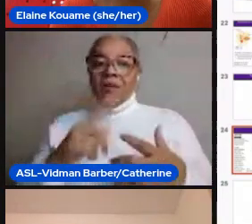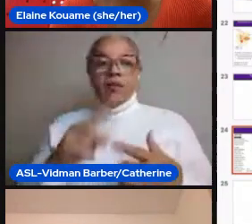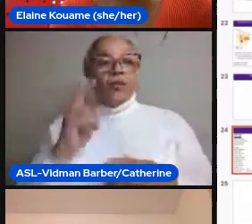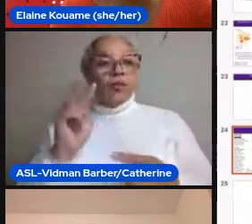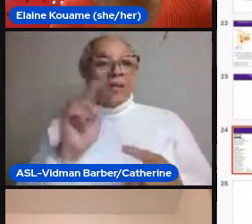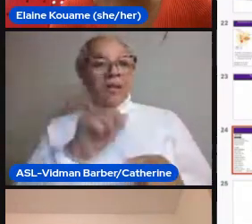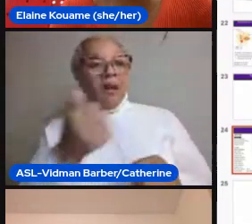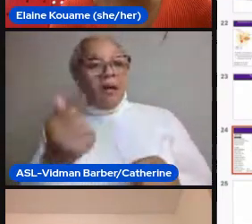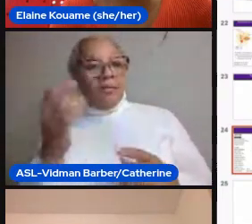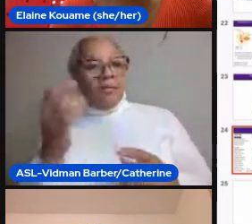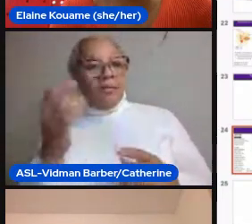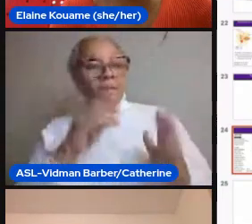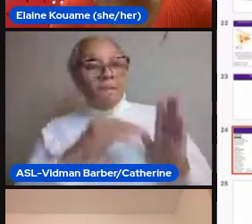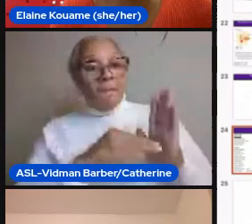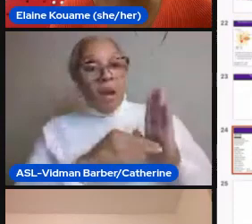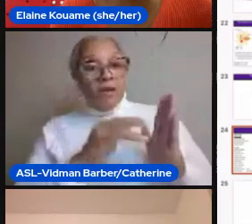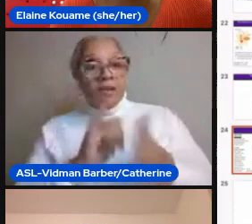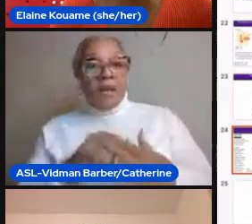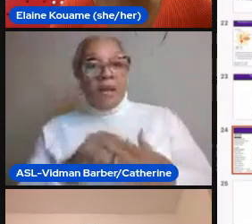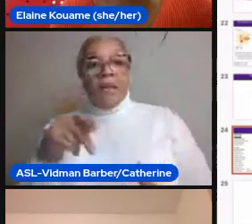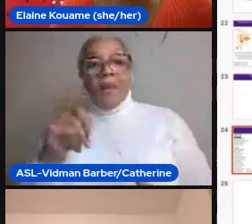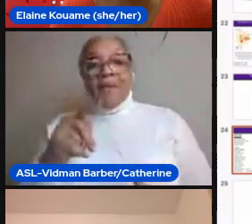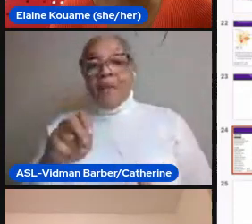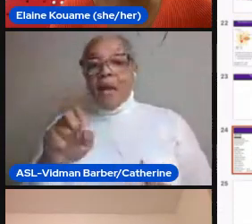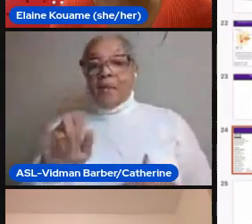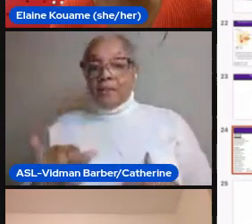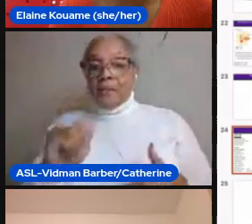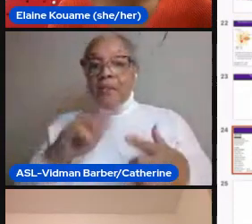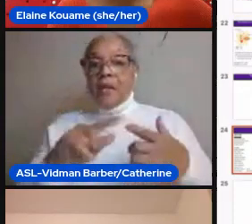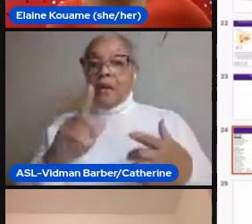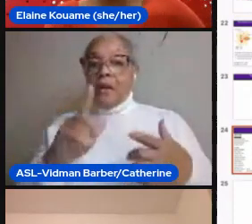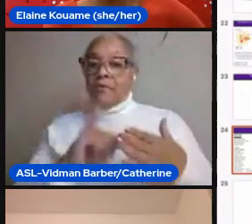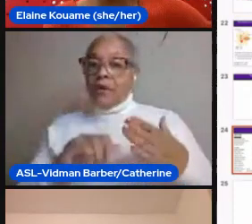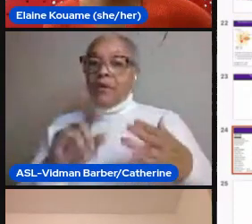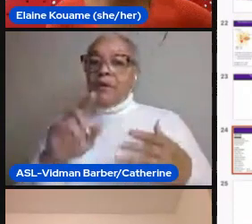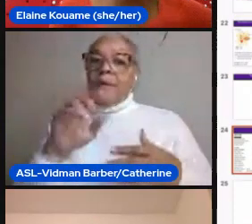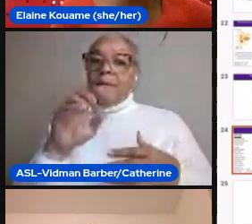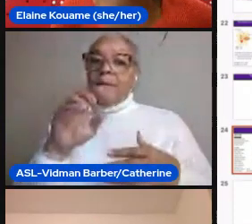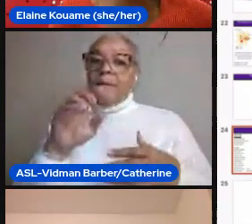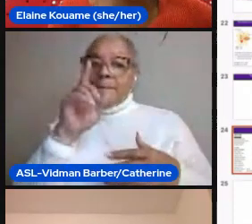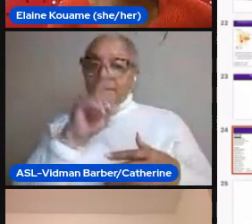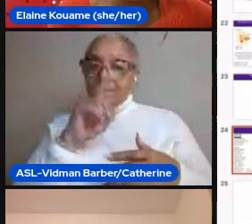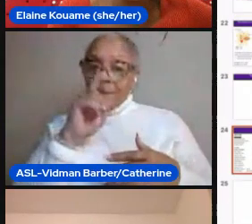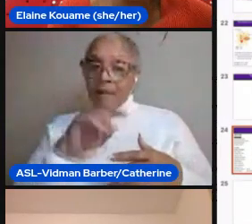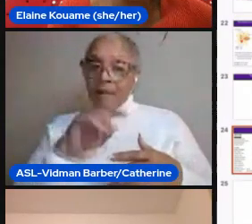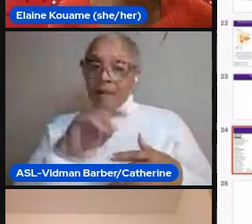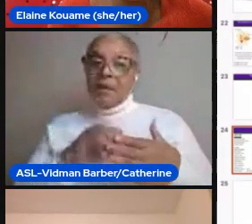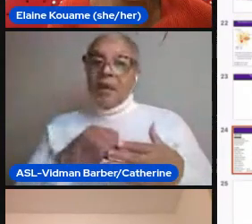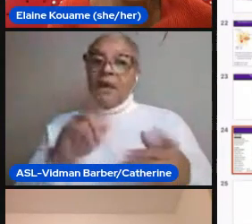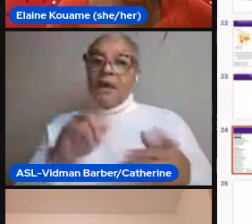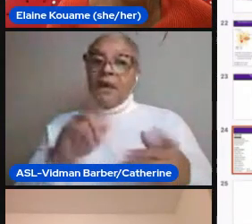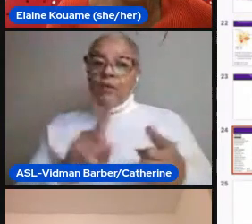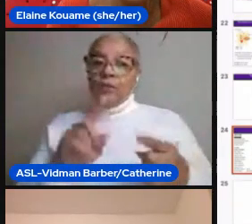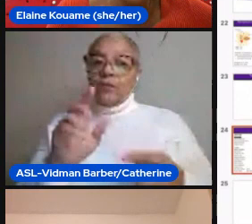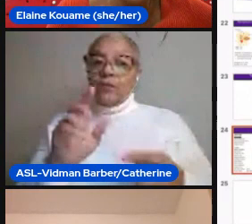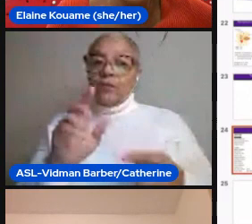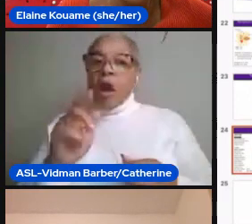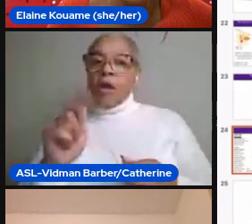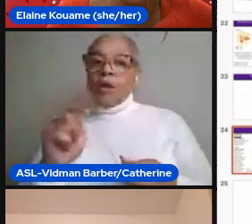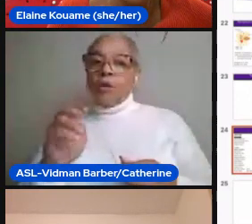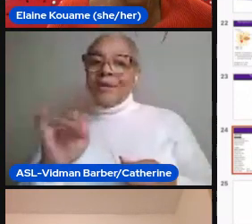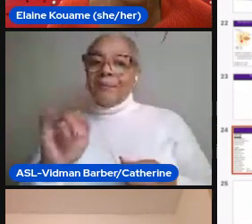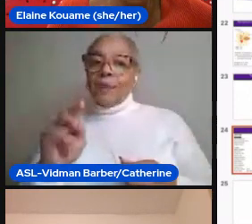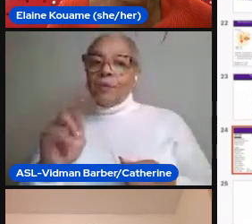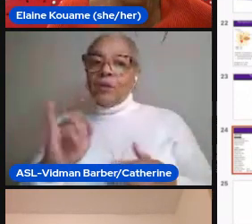virus-induced pathology in the MLKL knockout mice, like That's models a of virus-induced autoimmunity? How generalizable